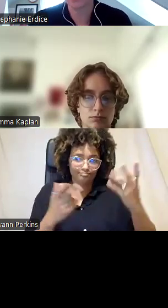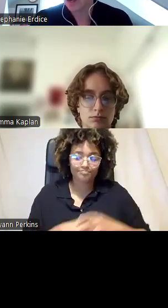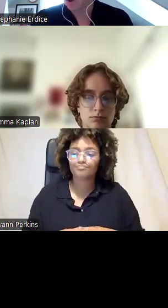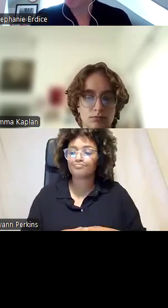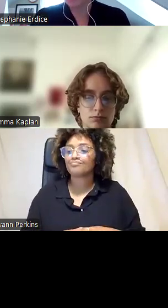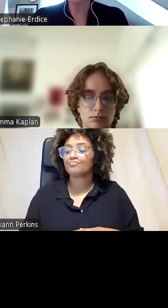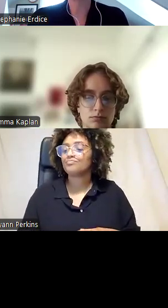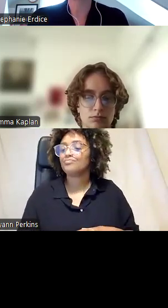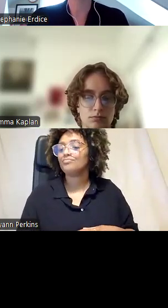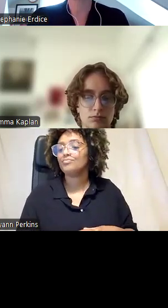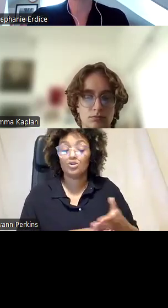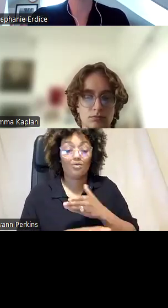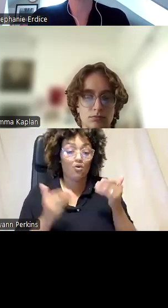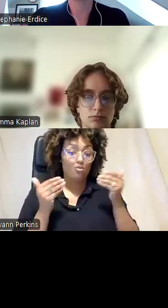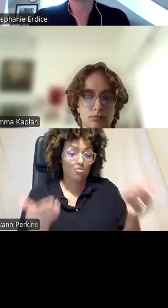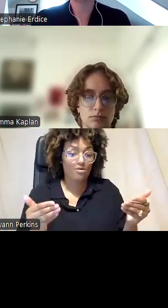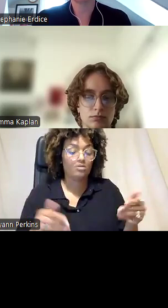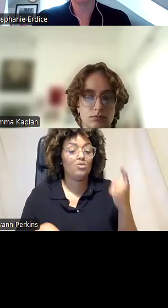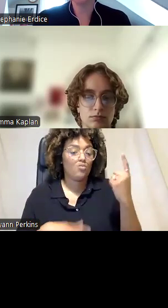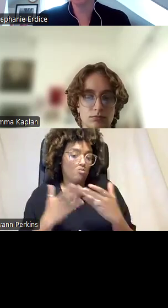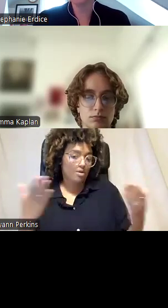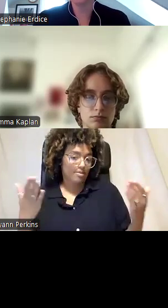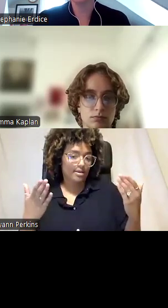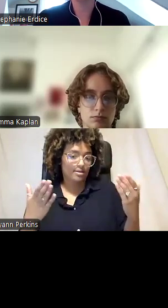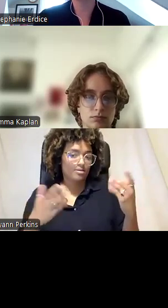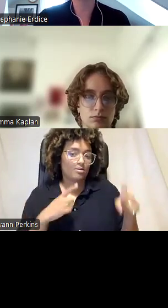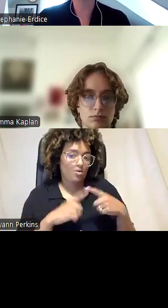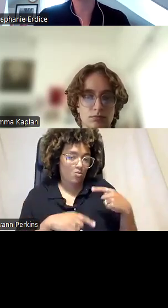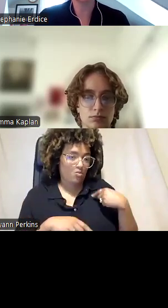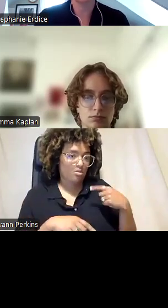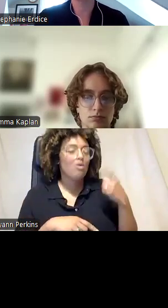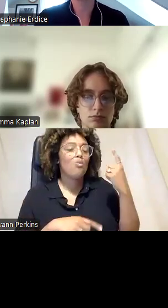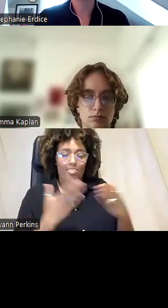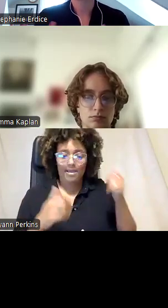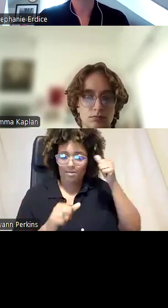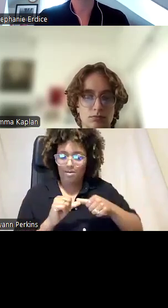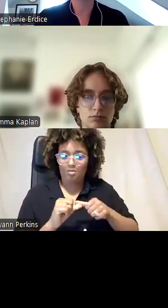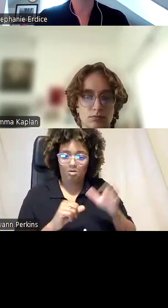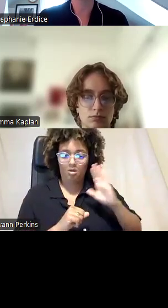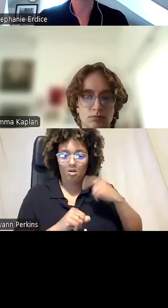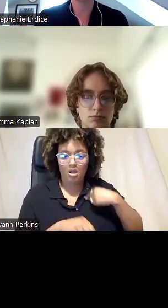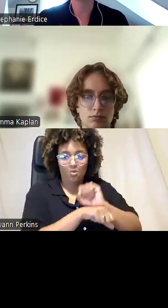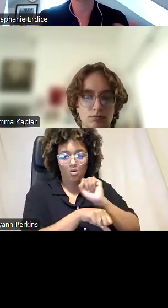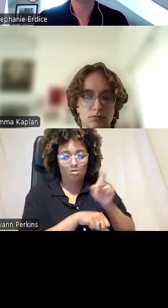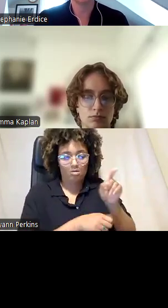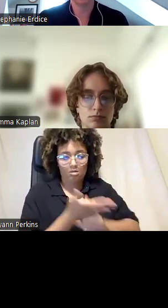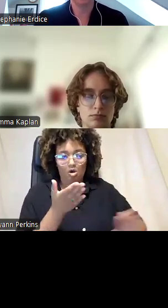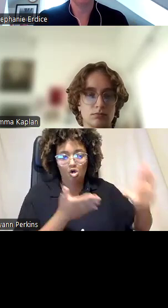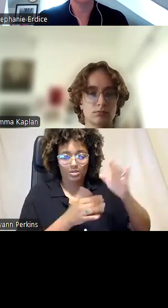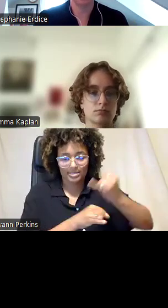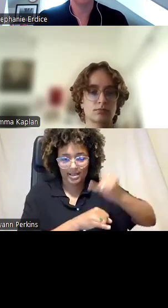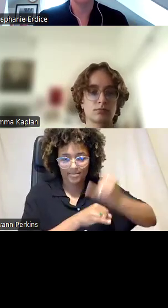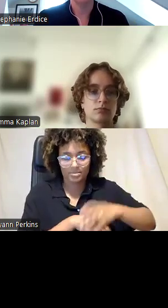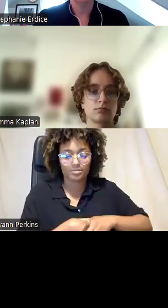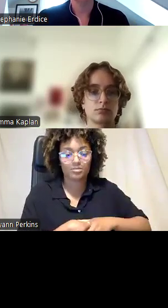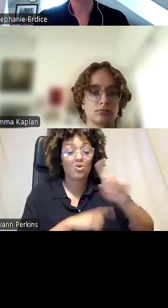move on. One of the things that I saw when I worked on college campuses is sometimes when you have a sexual assault forensic